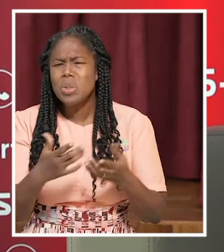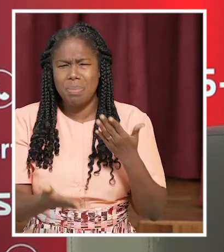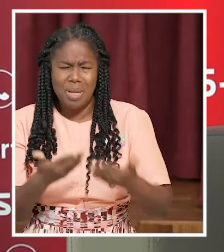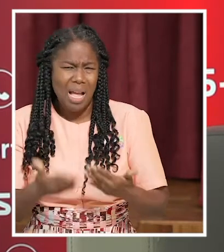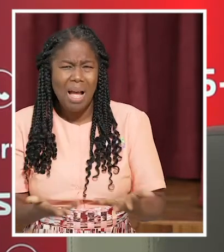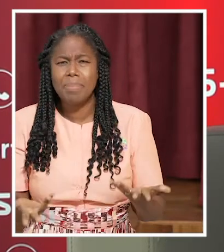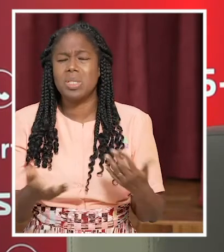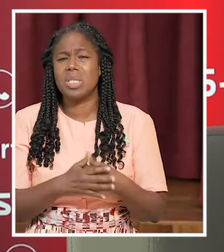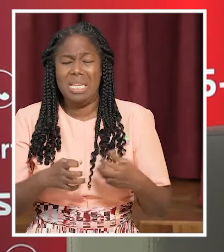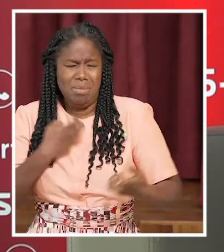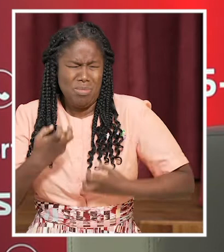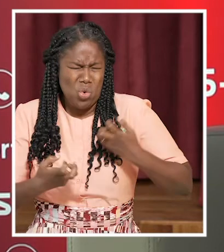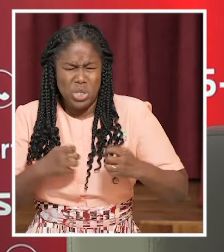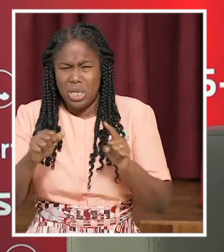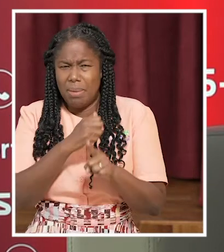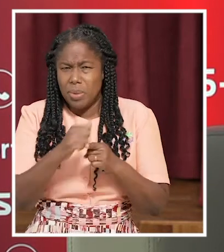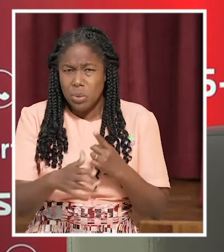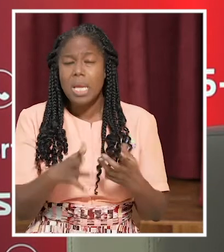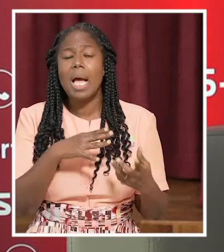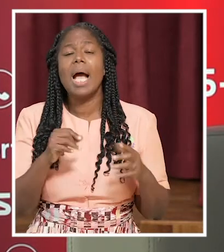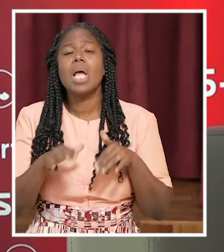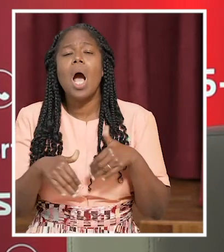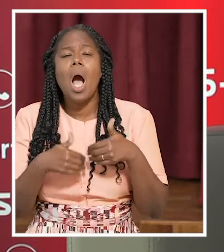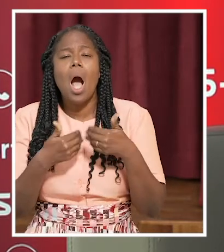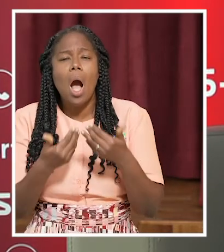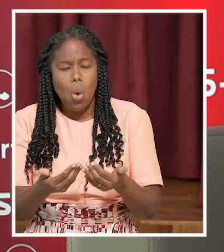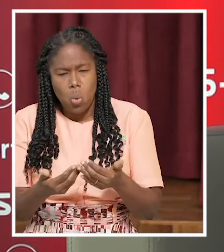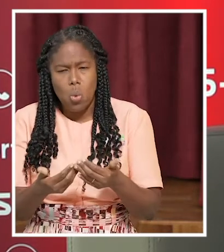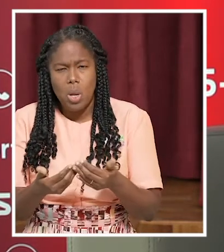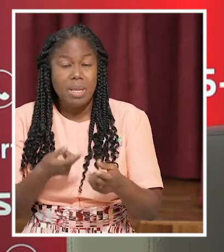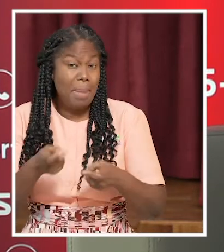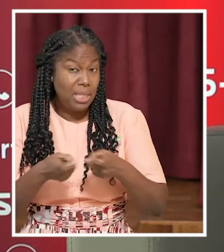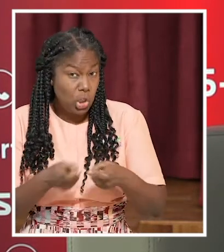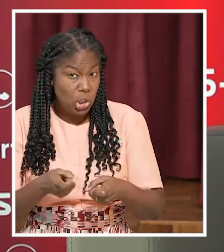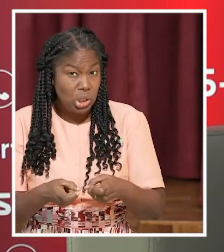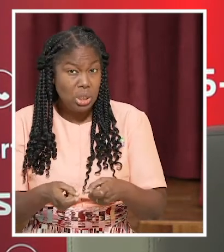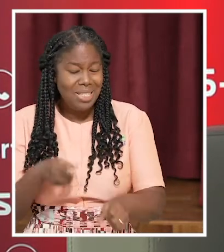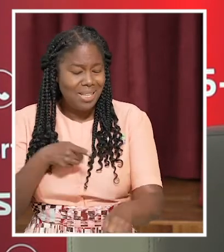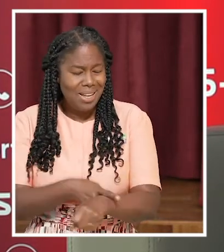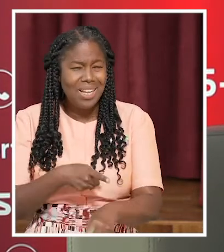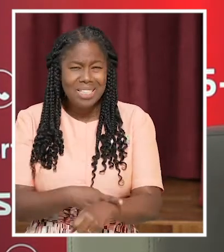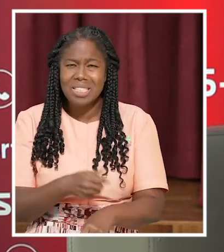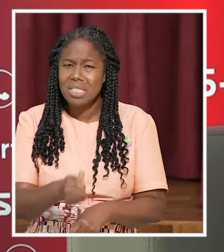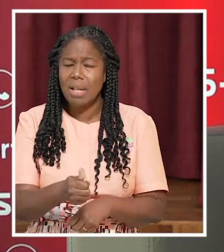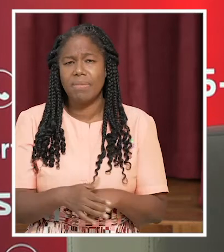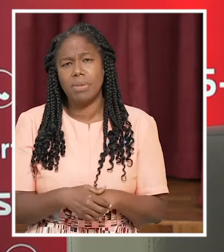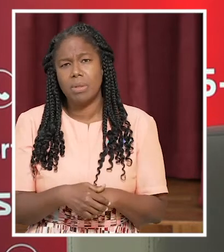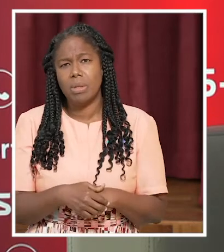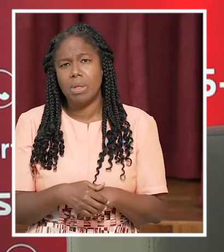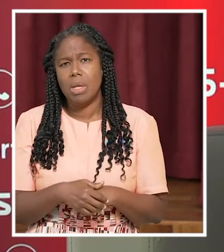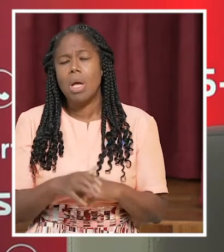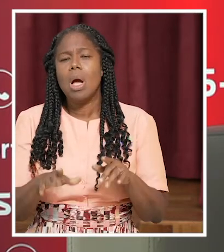within the family. And they deal with it by cutting themselves. Because in cutting themselves, it gives them a sense